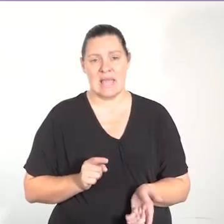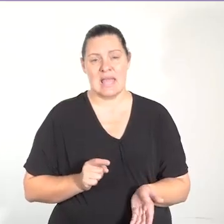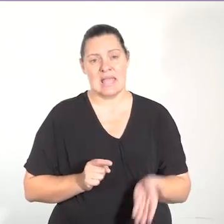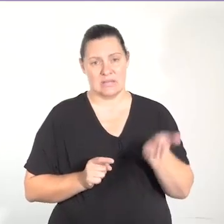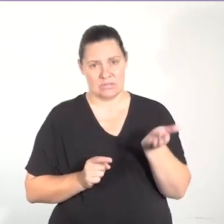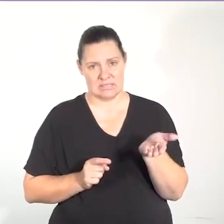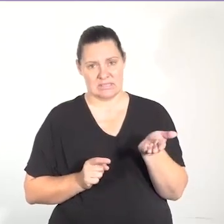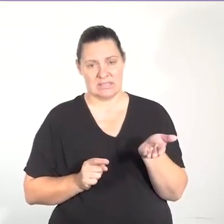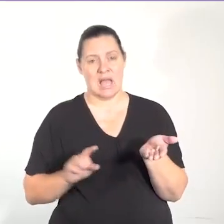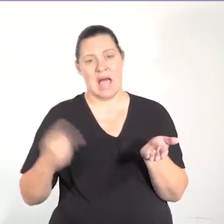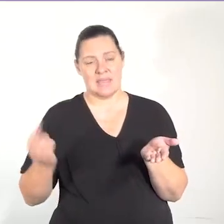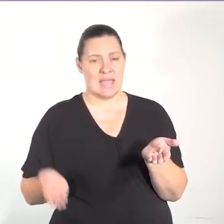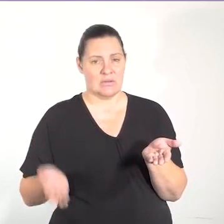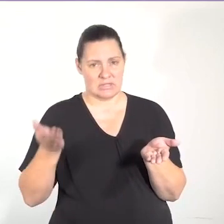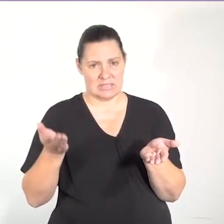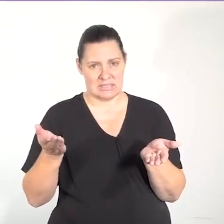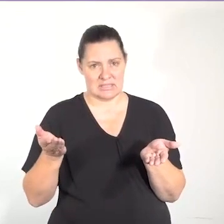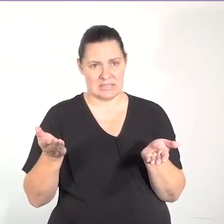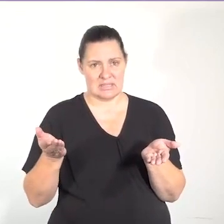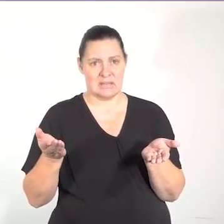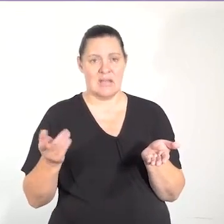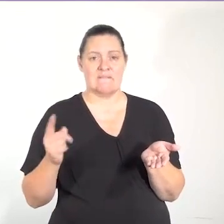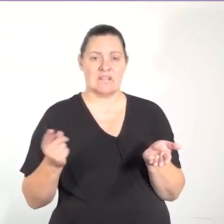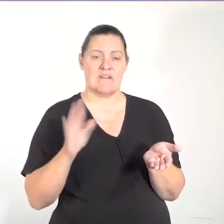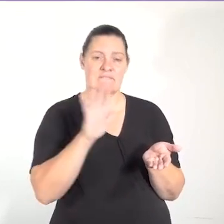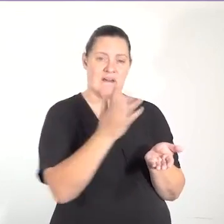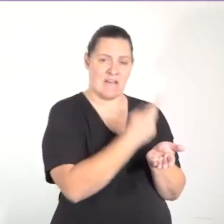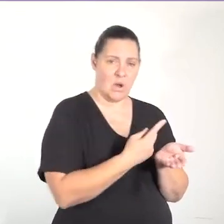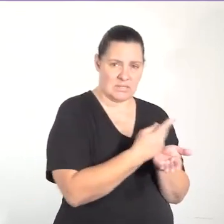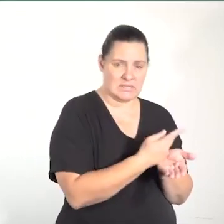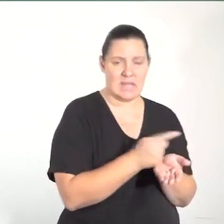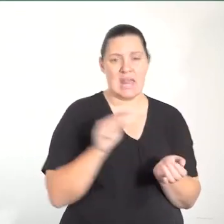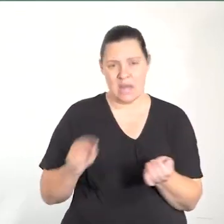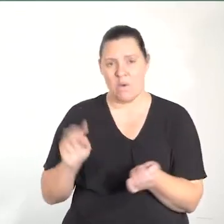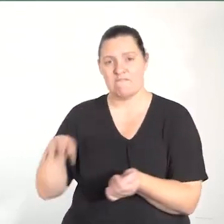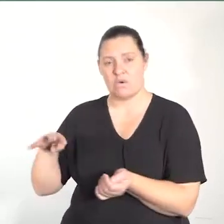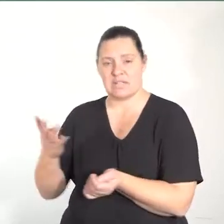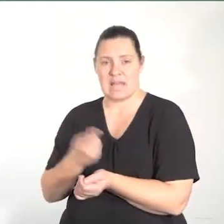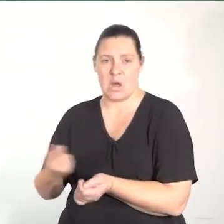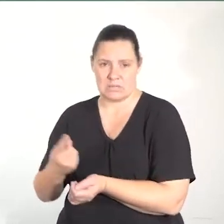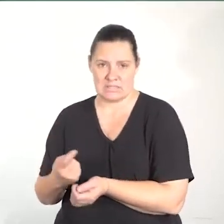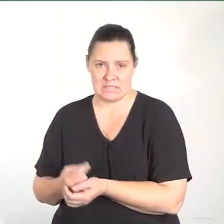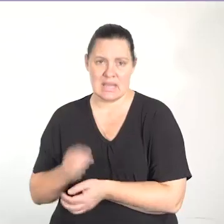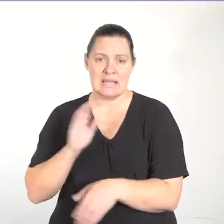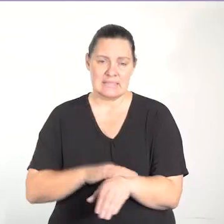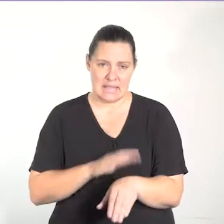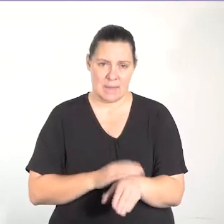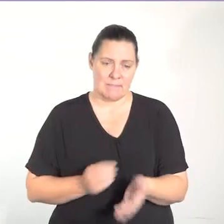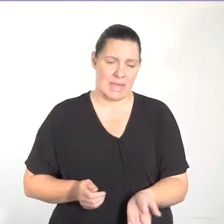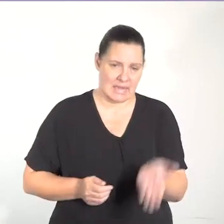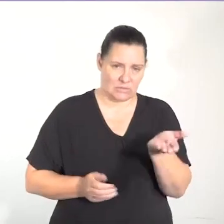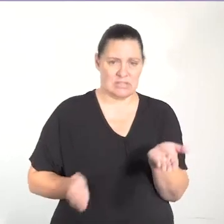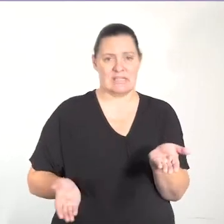has increased, what else increased? Remember, initially we were dealing with 5 hours. Now we are dealing with 14 hours. So the